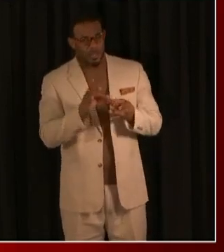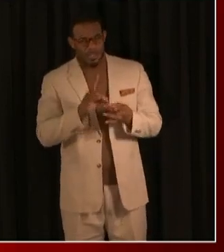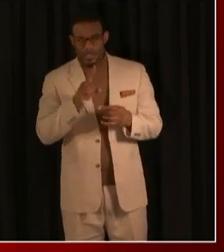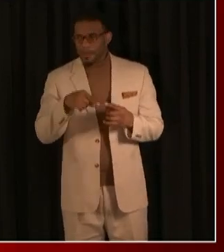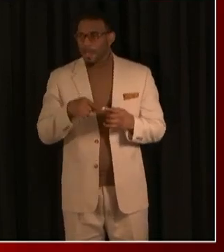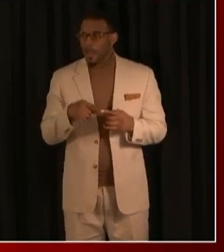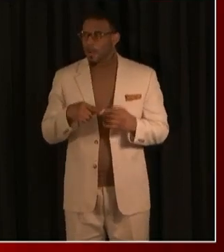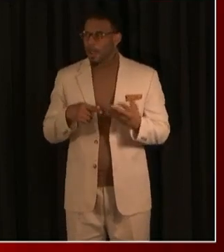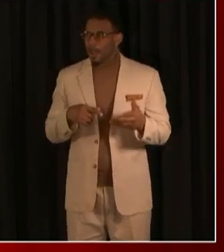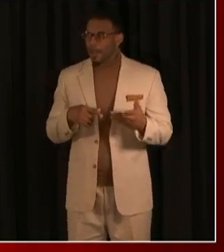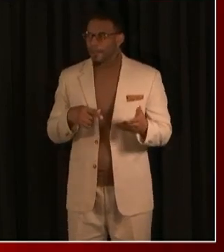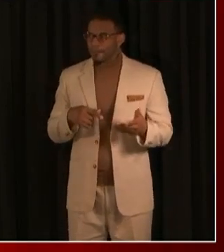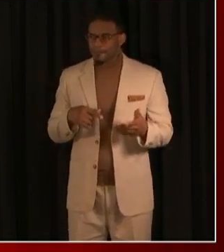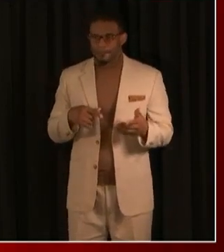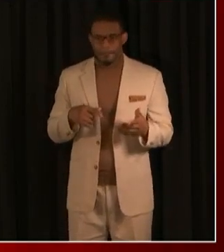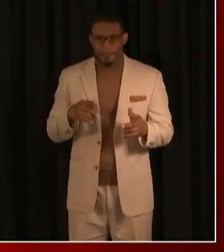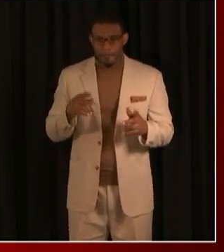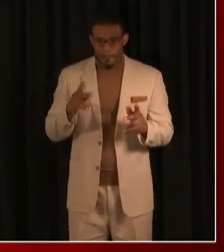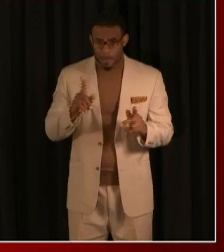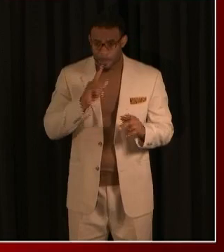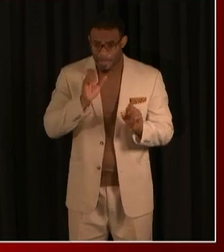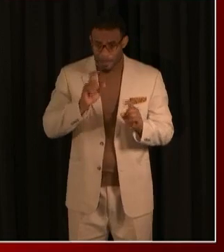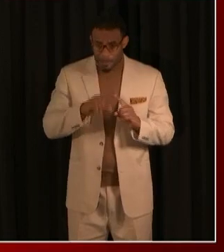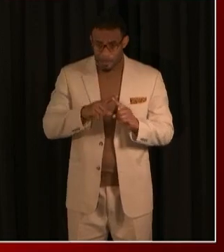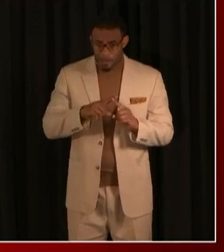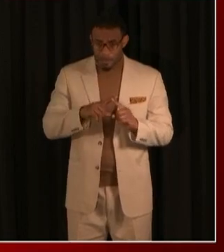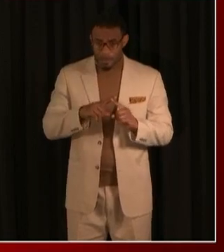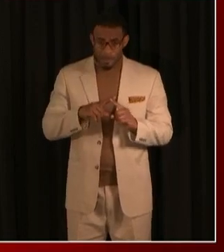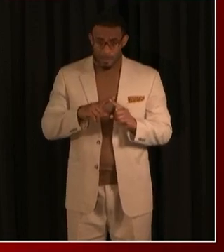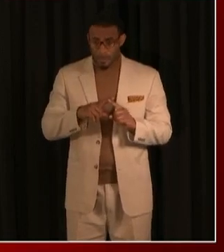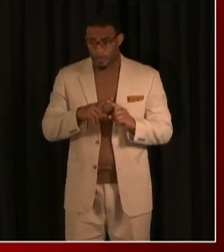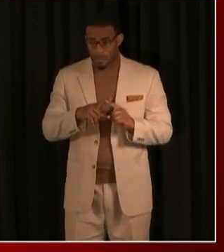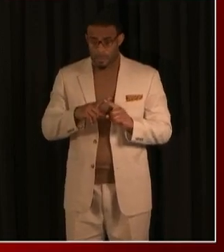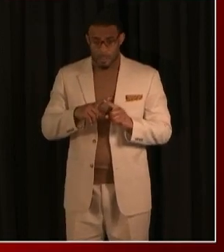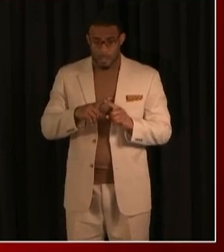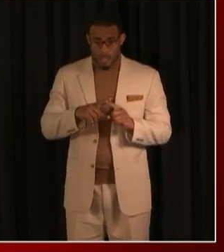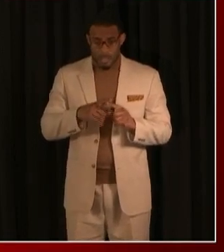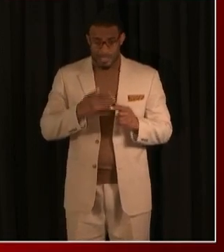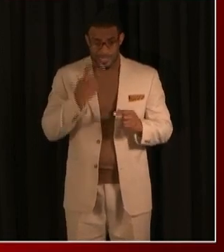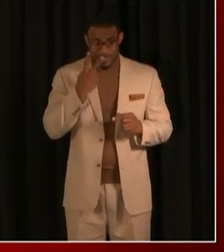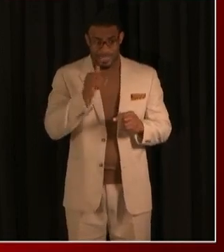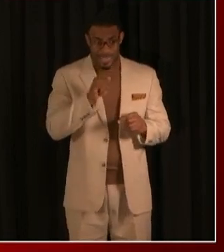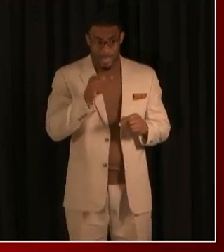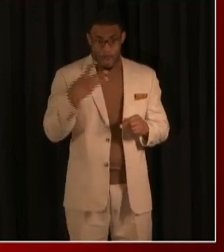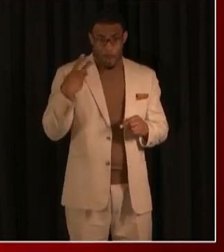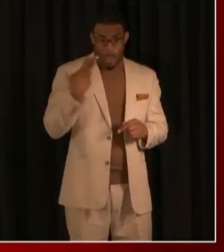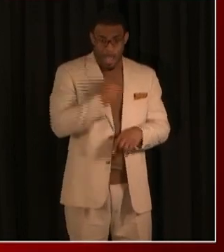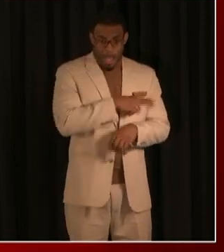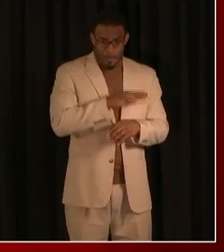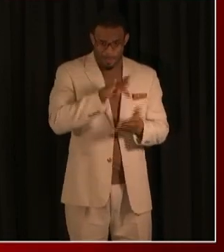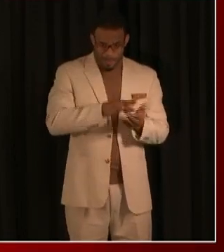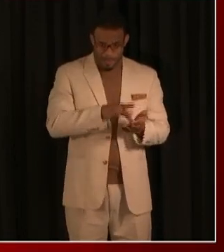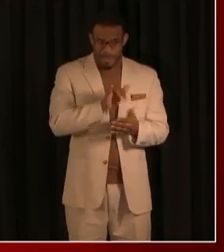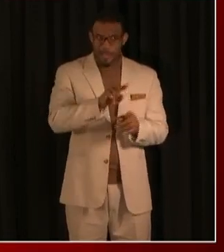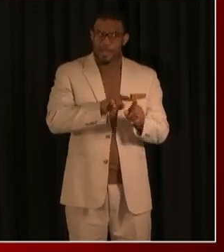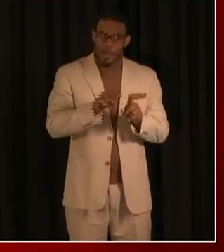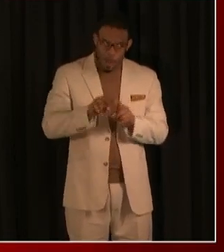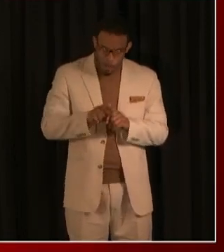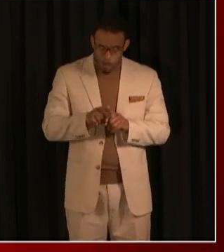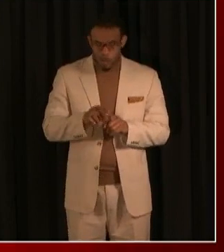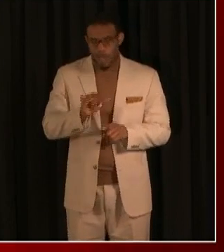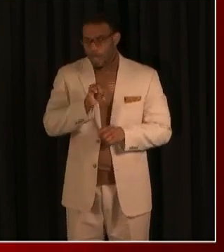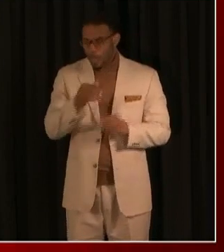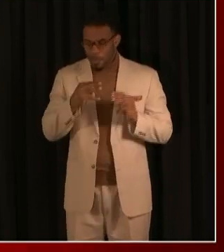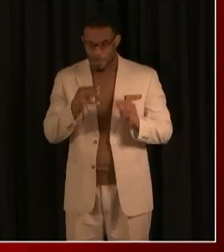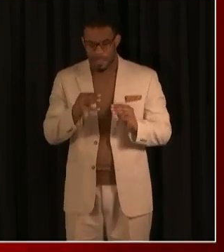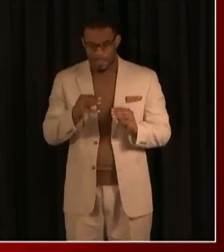you mentioned about the person being able to be vaccinated at Washington Hospital Center, that's awesome, and that's great,